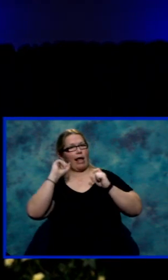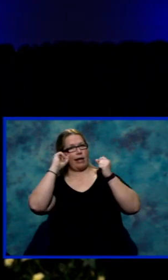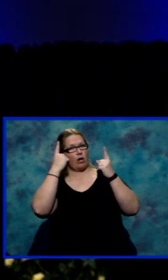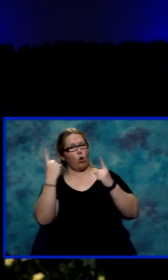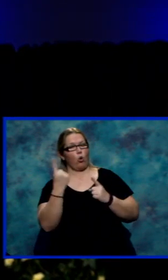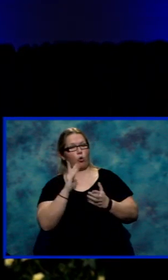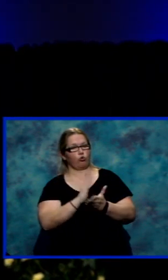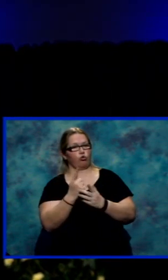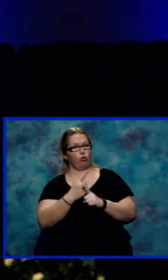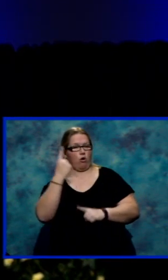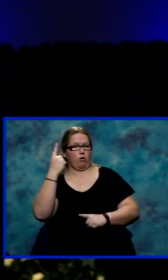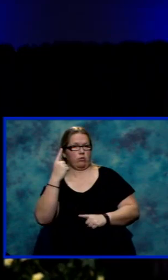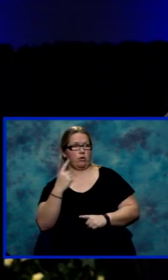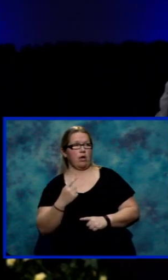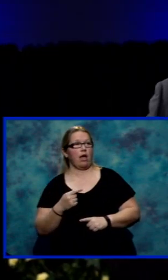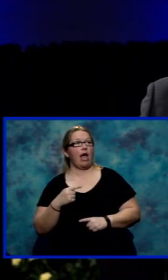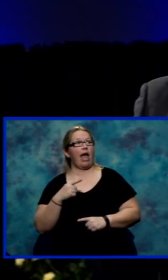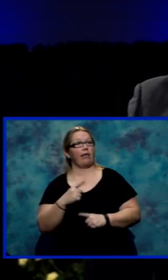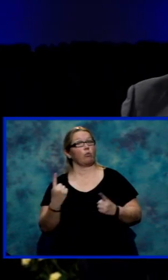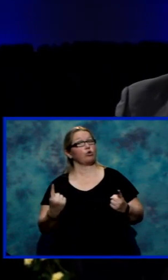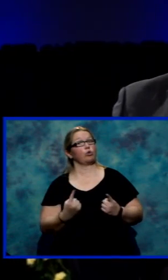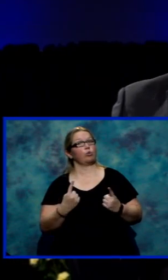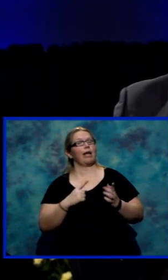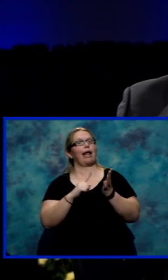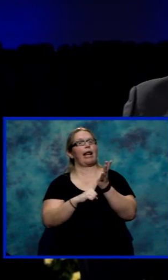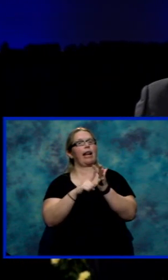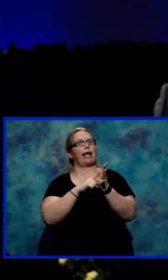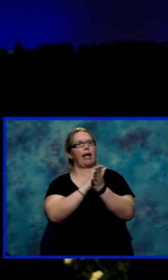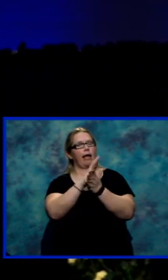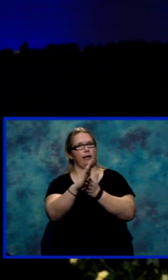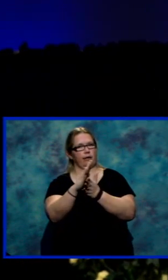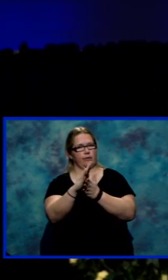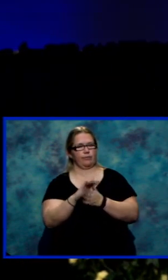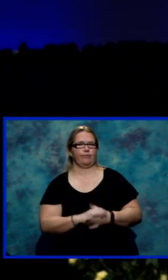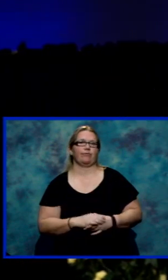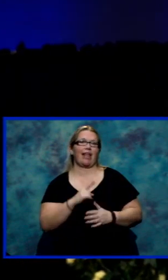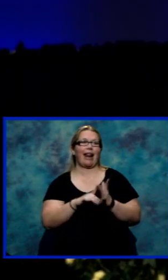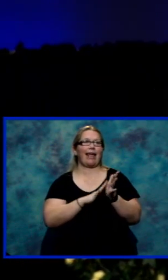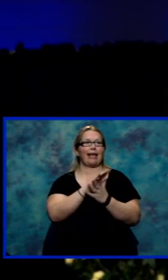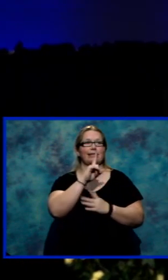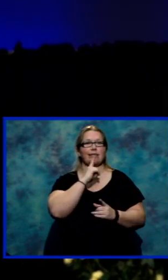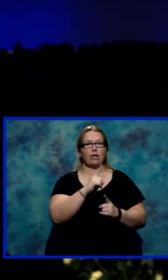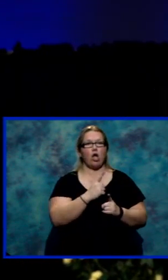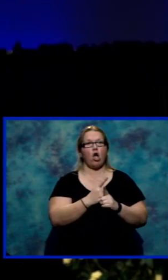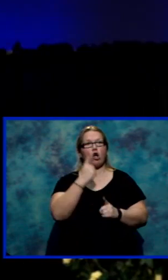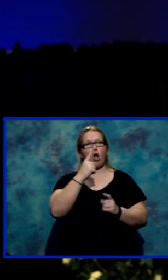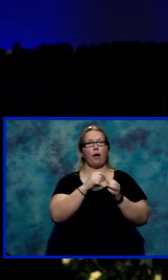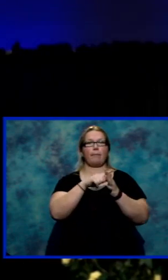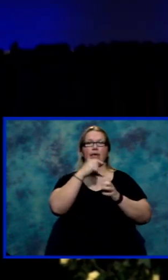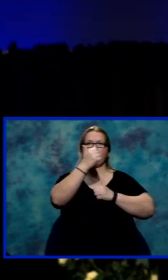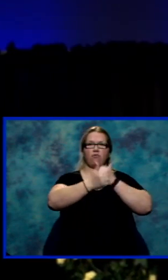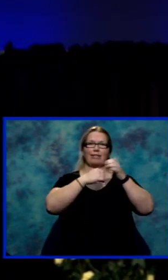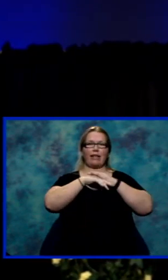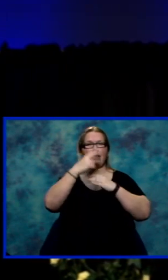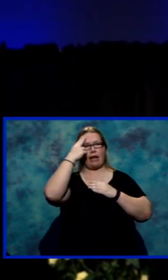true God was. And that was the disgusting one, Leah, who said, God be praised in the name of